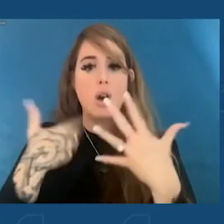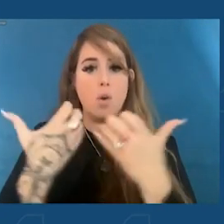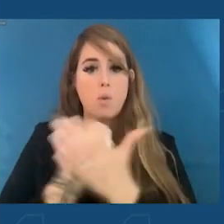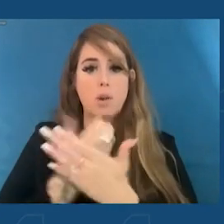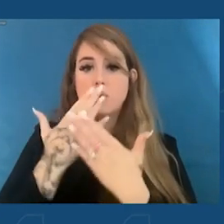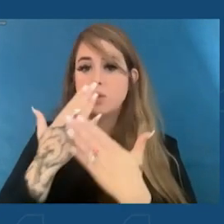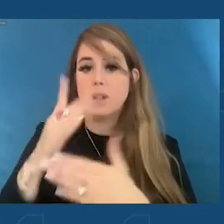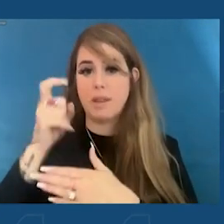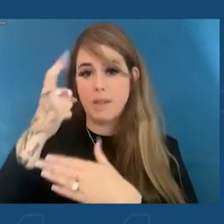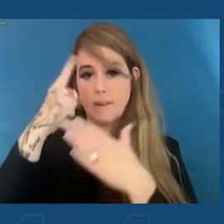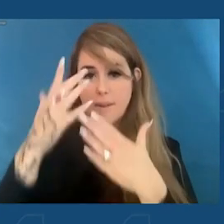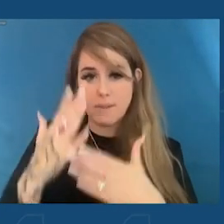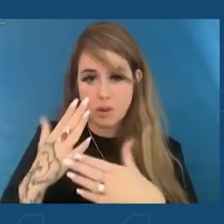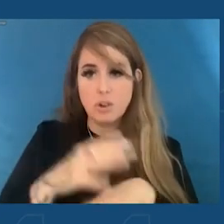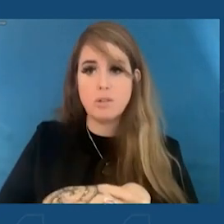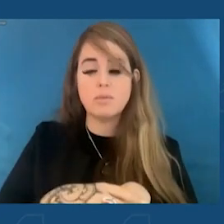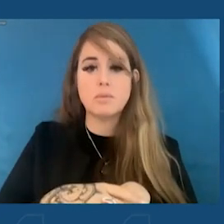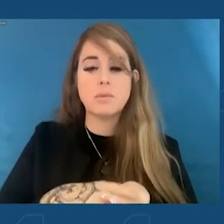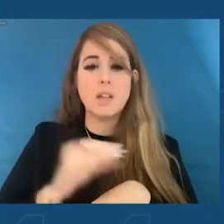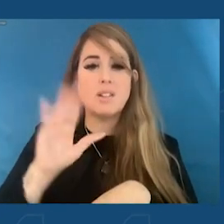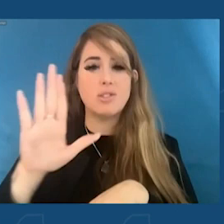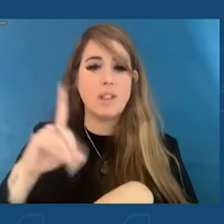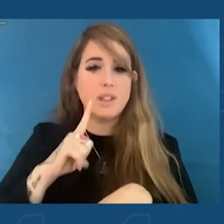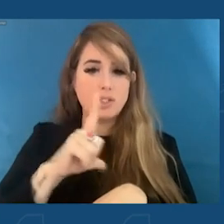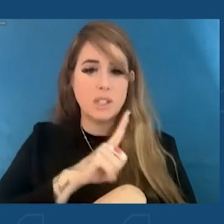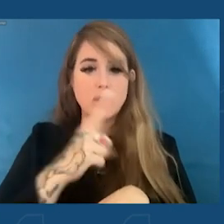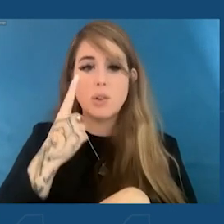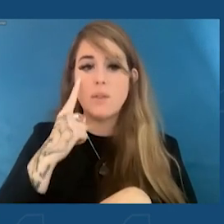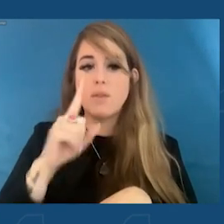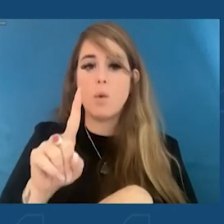governor and the legislature for including